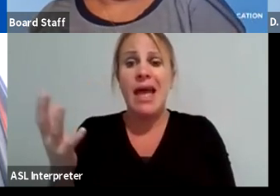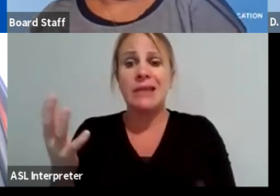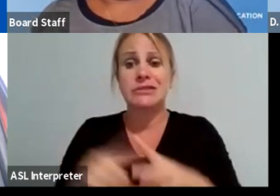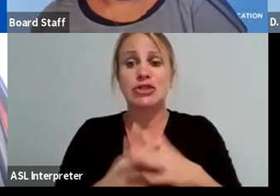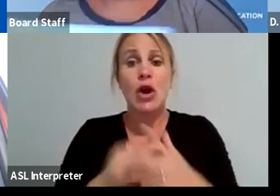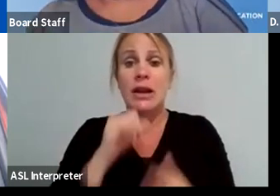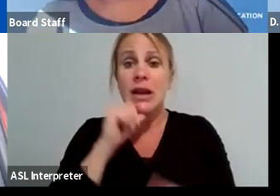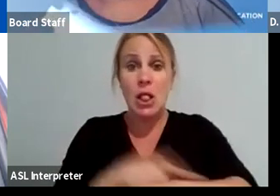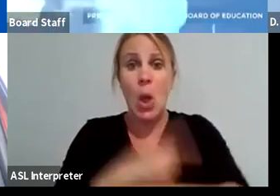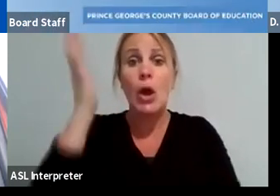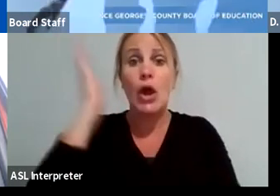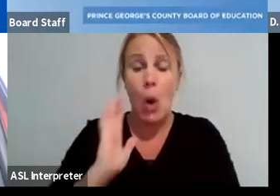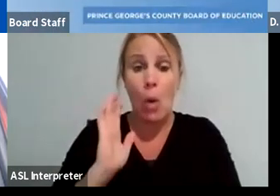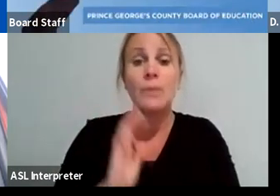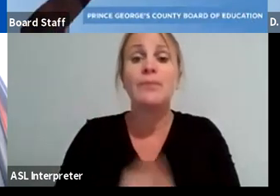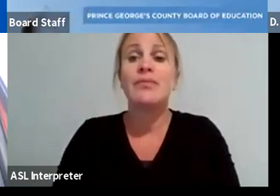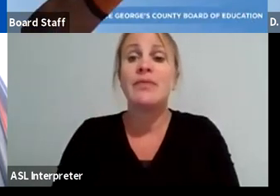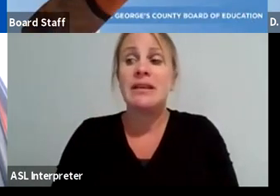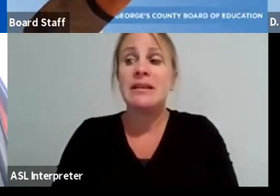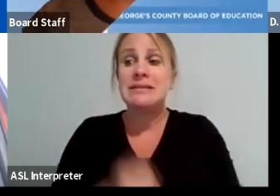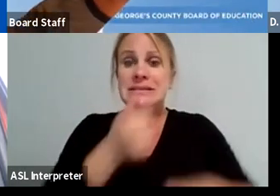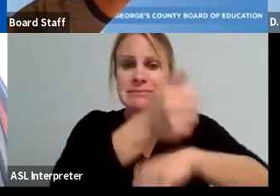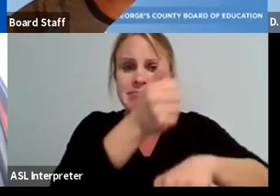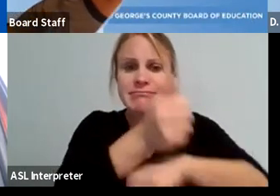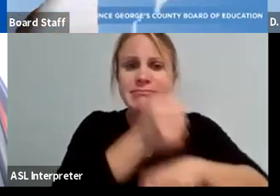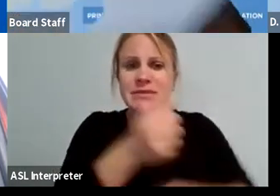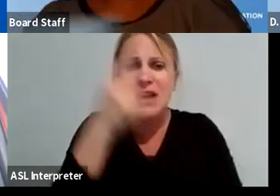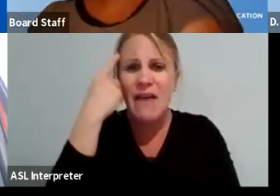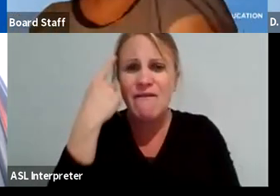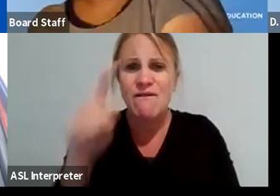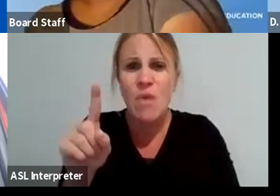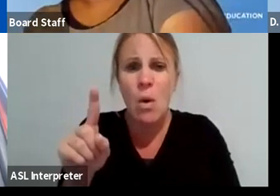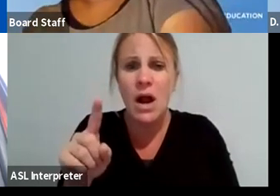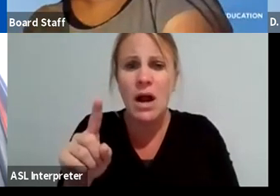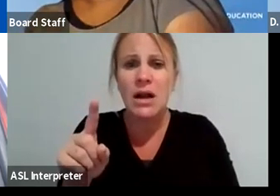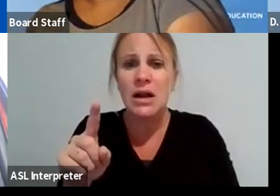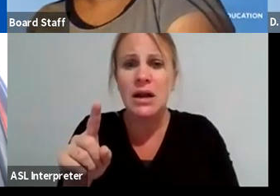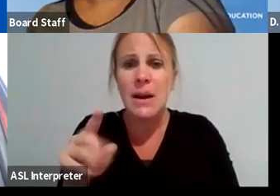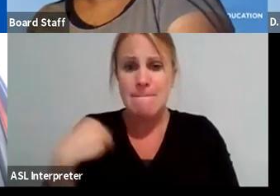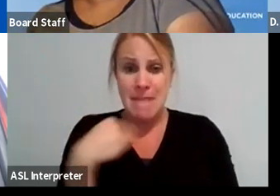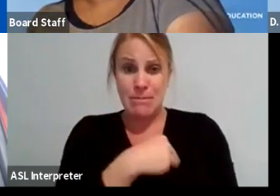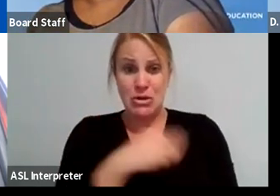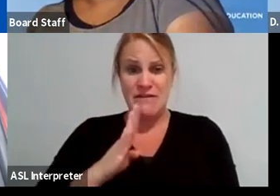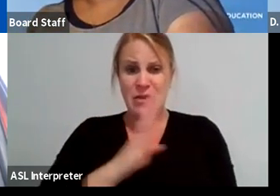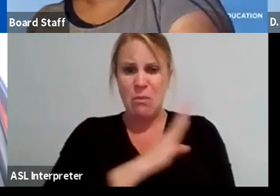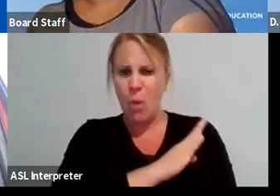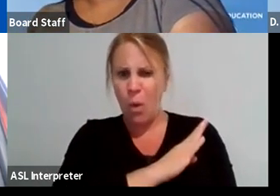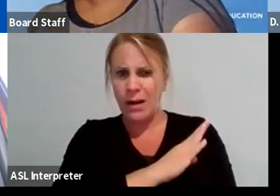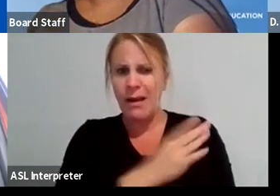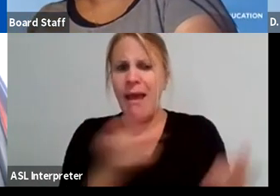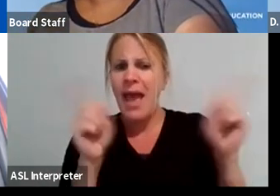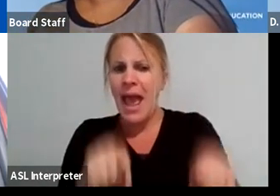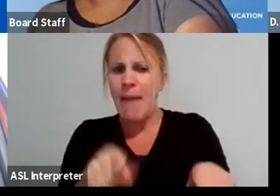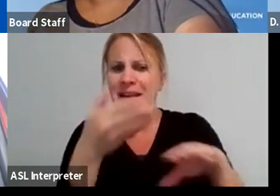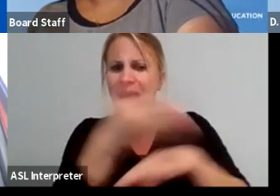These allegations of ethics violations and subsequent calls for unseating members of the board coincidentally came after these young